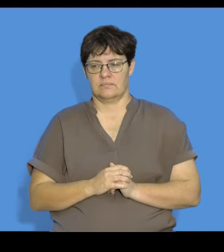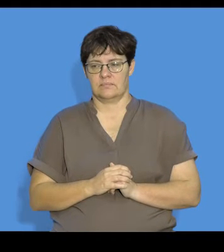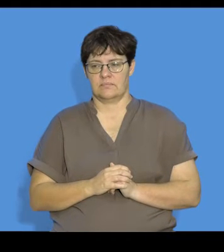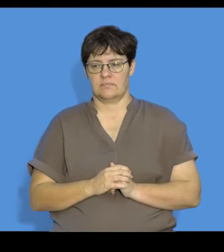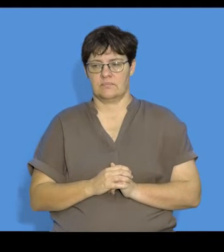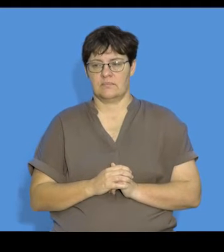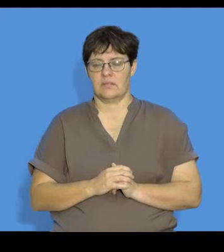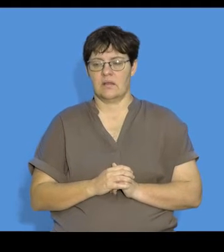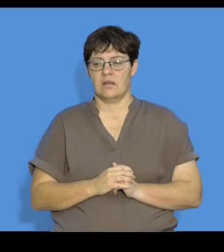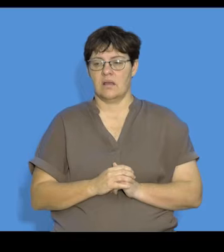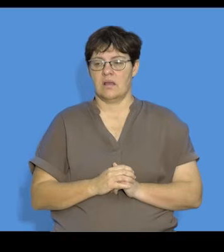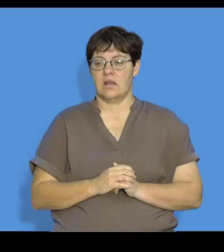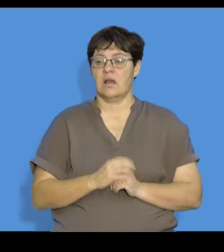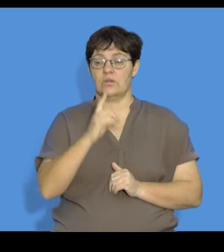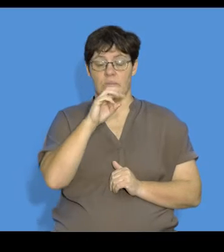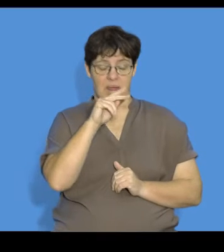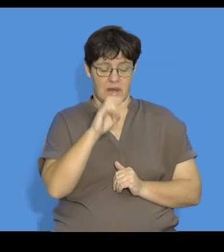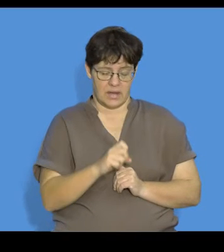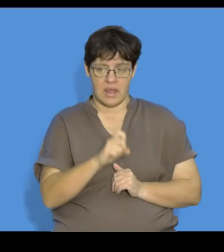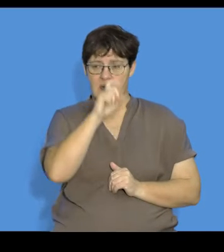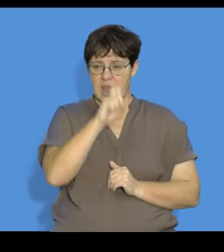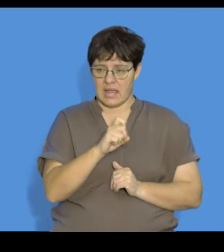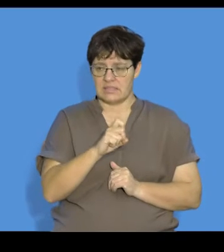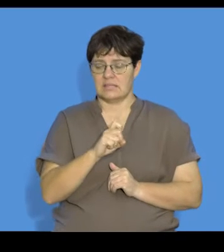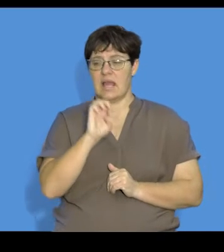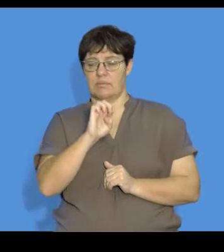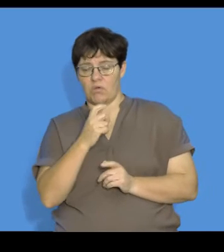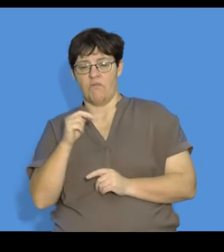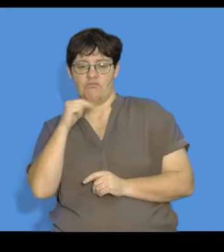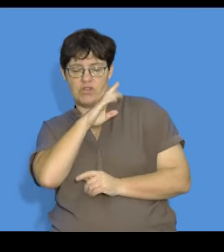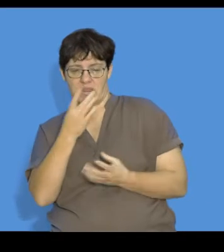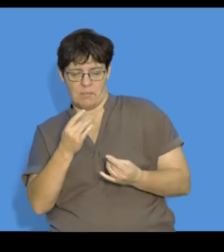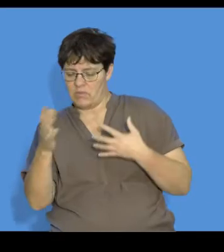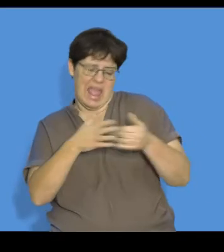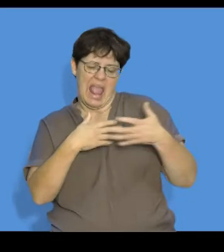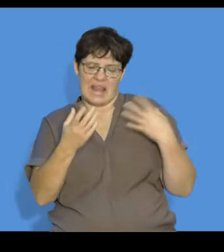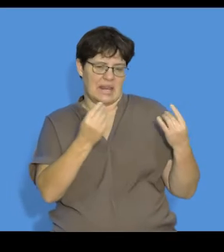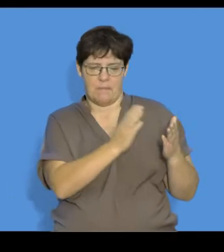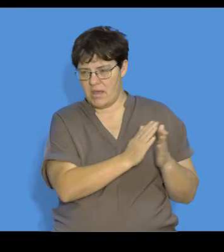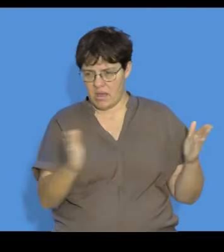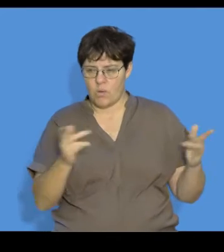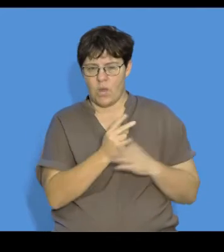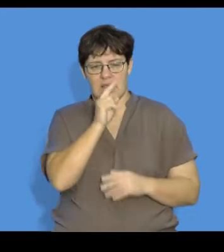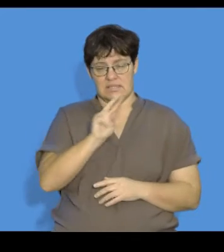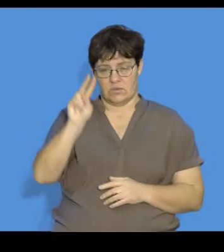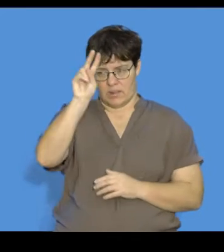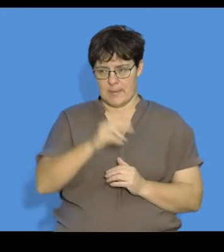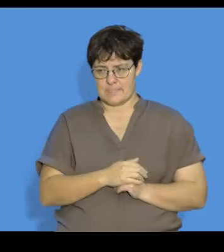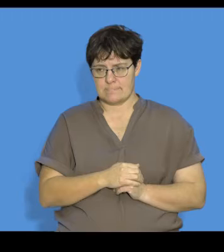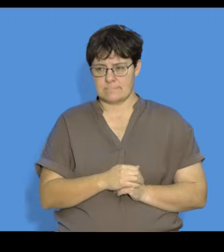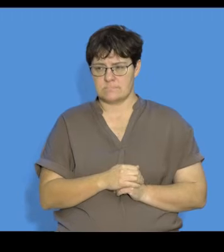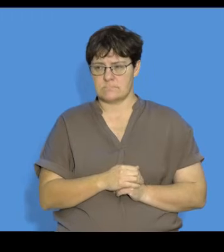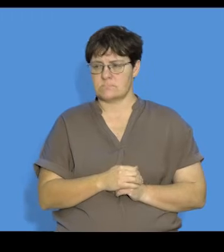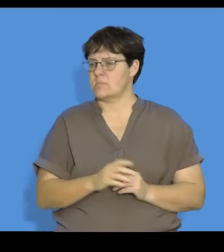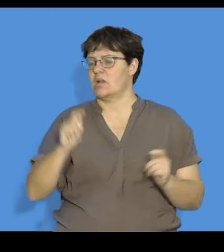3. And the domain is x is an element of real numbers because it can be any number because of the